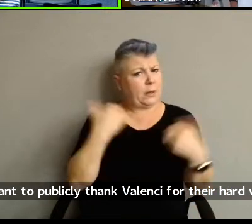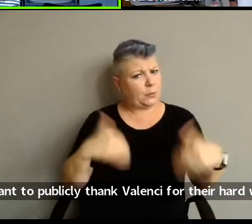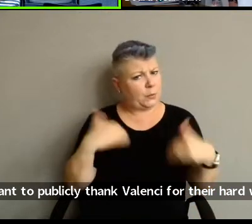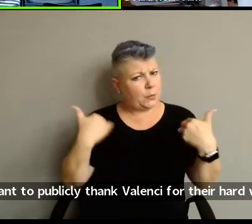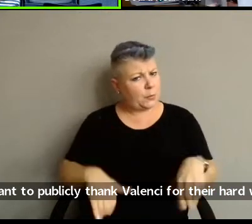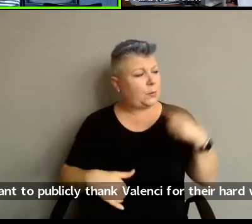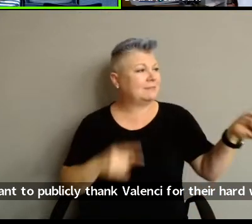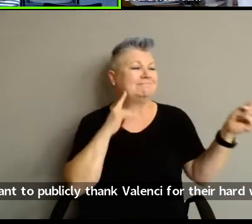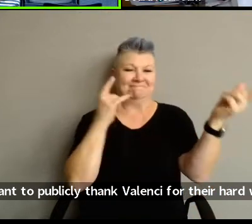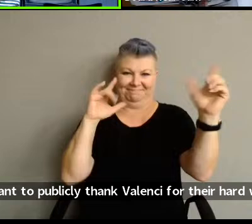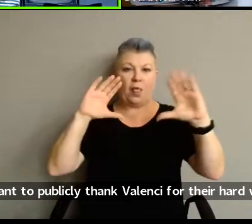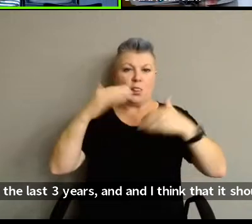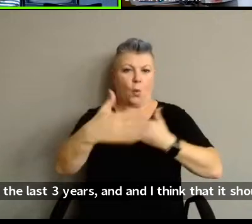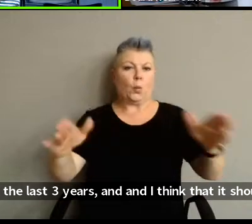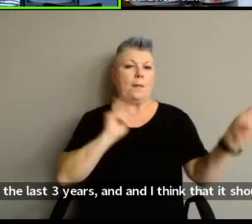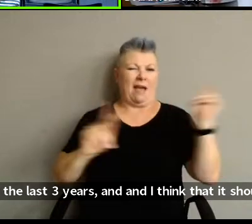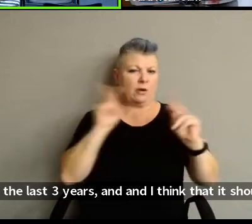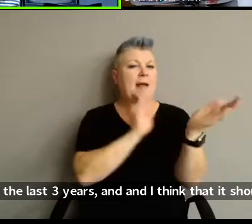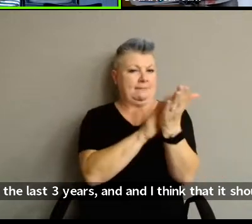it should definitely